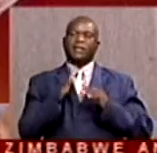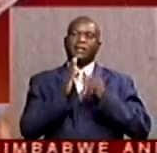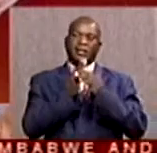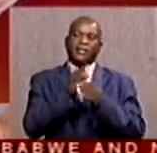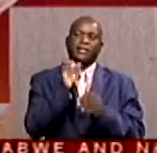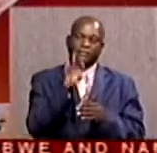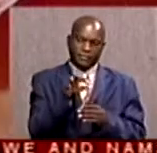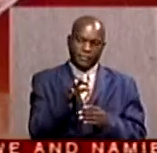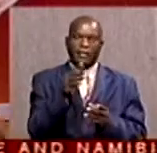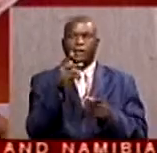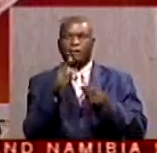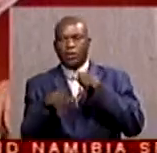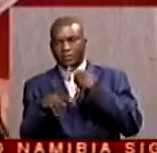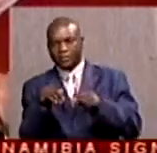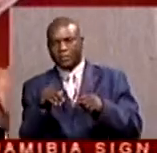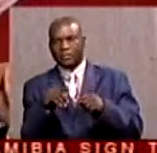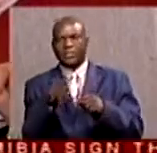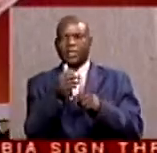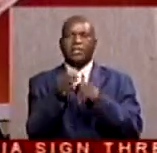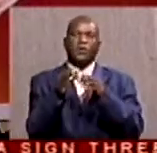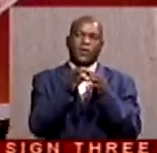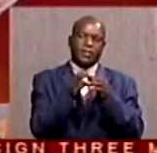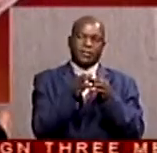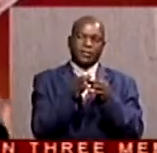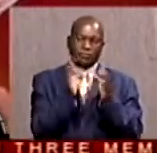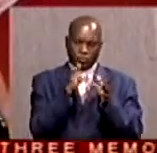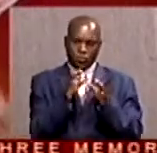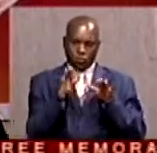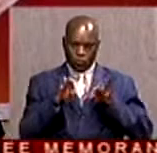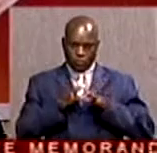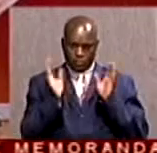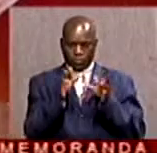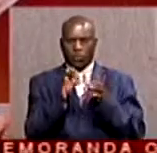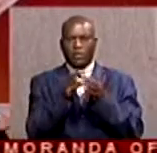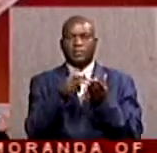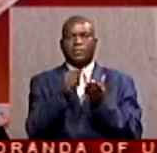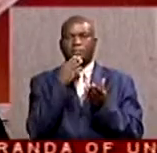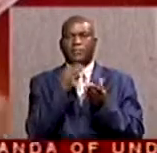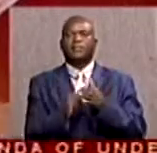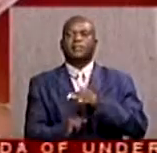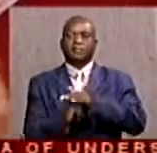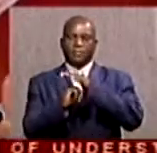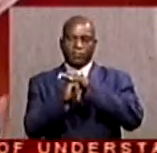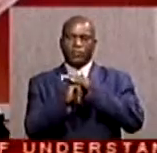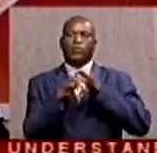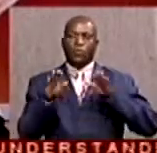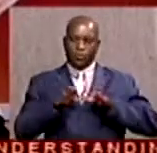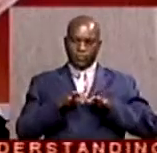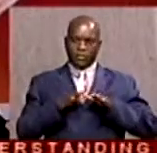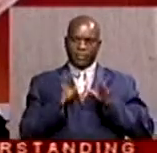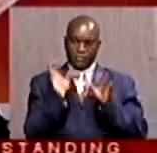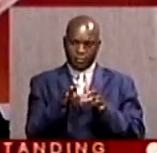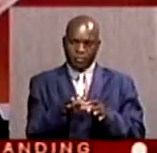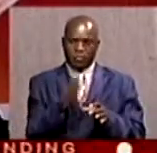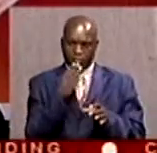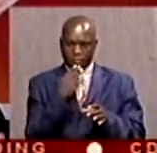politics, in public administration and in civil society. Mm-hmm. And really to empower women, but also to prepare society